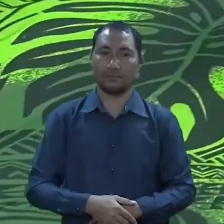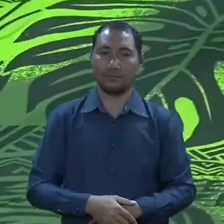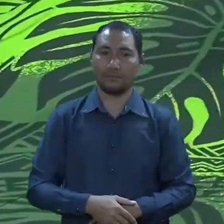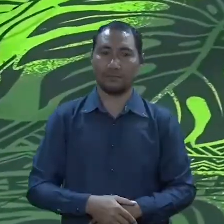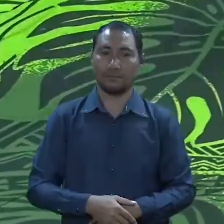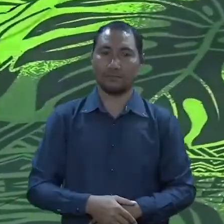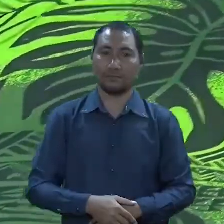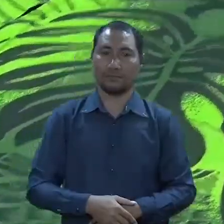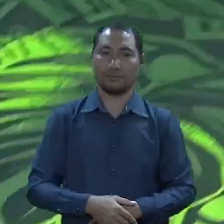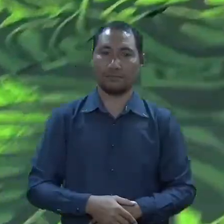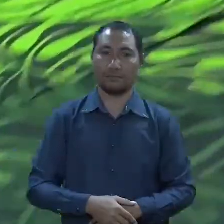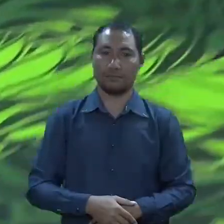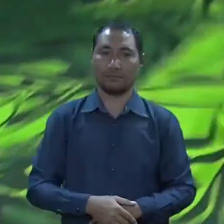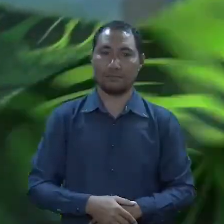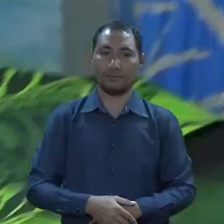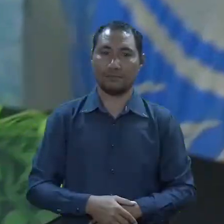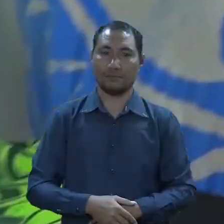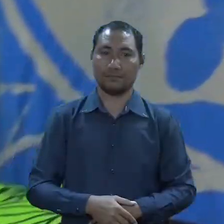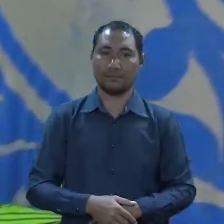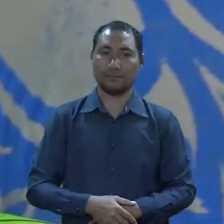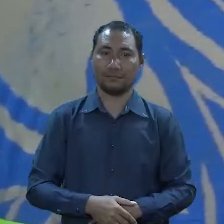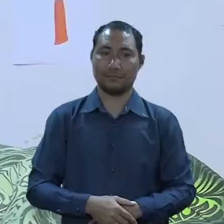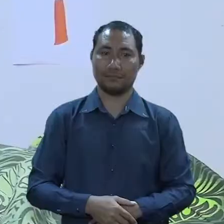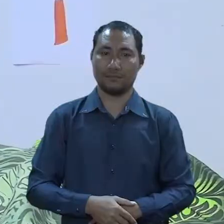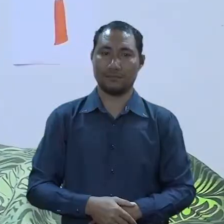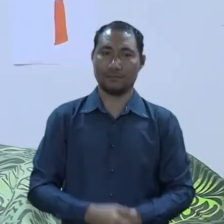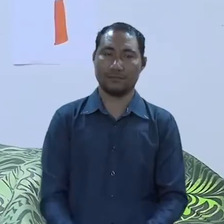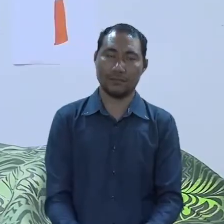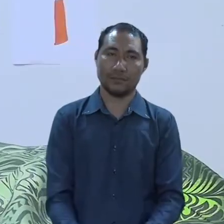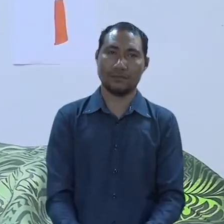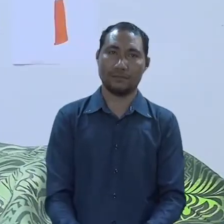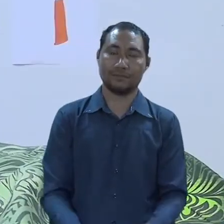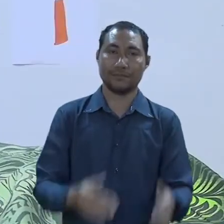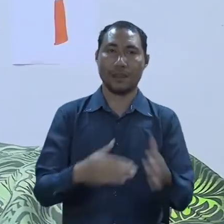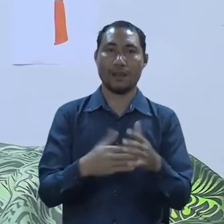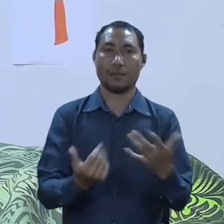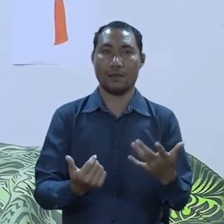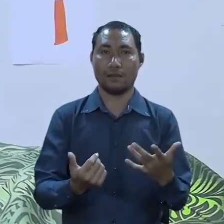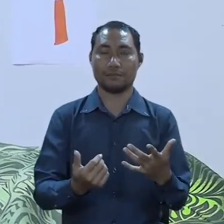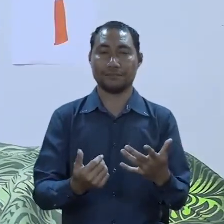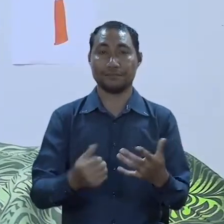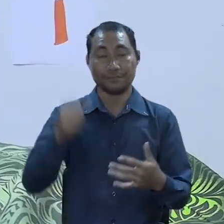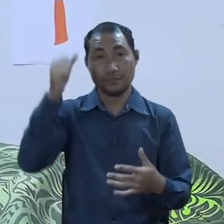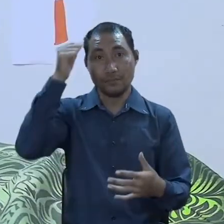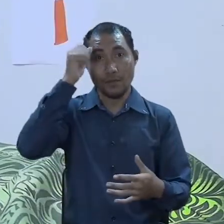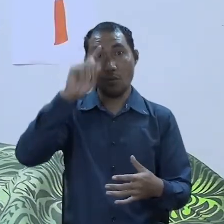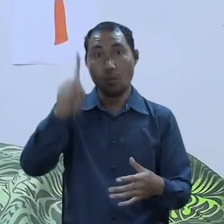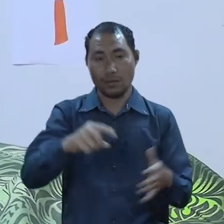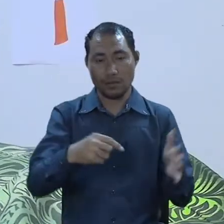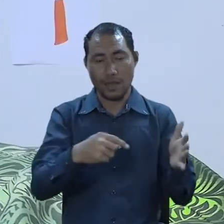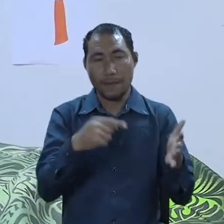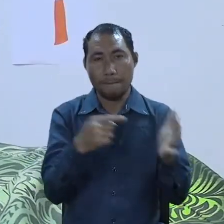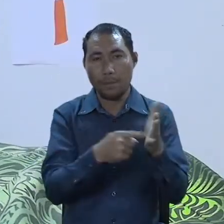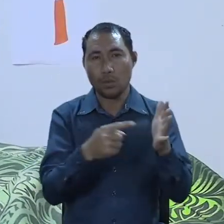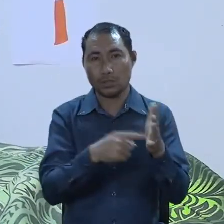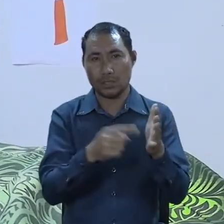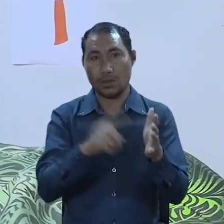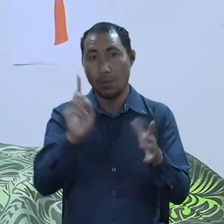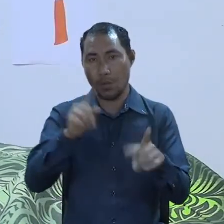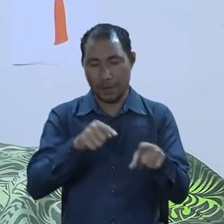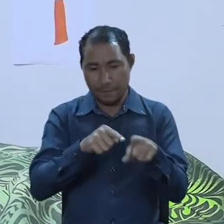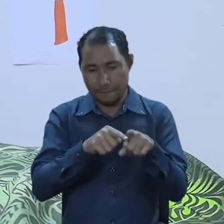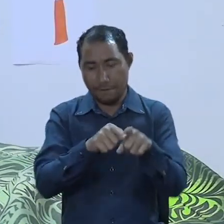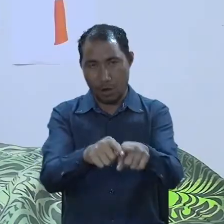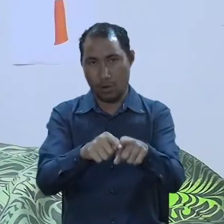And there you go. 2 separate fabrics. Instructions are very